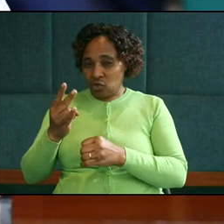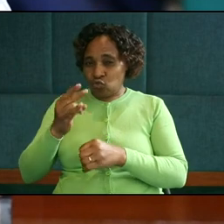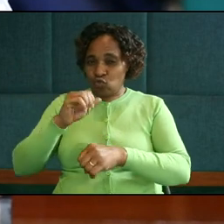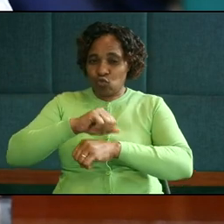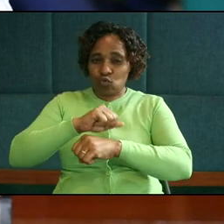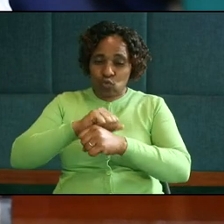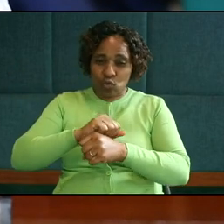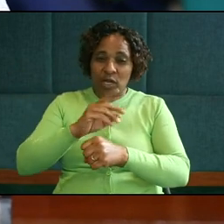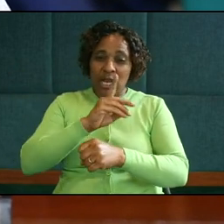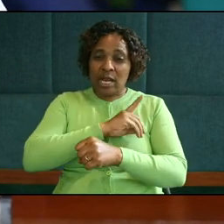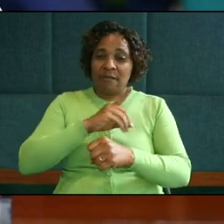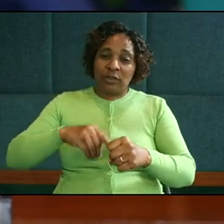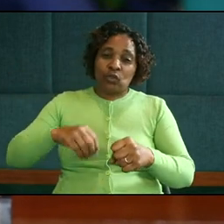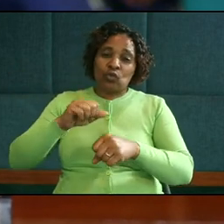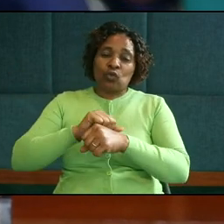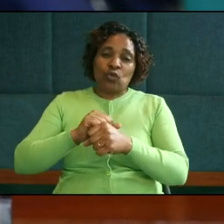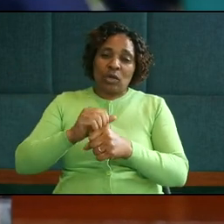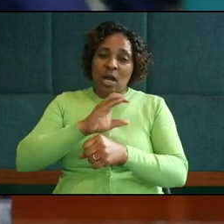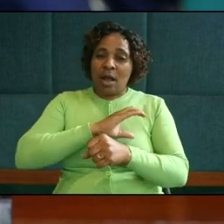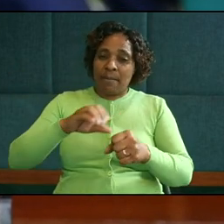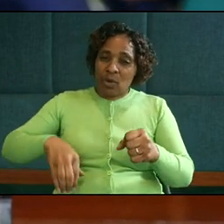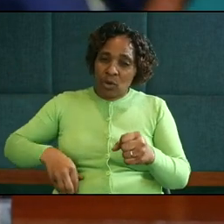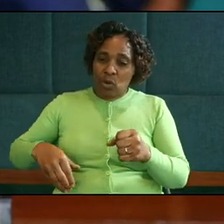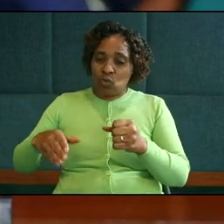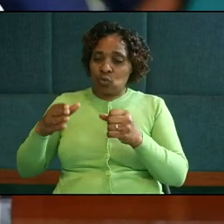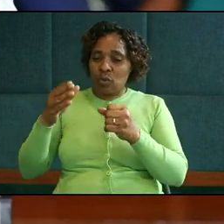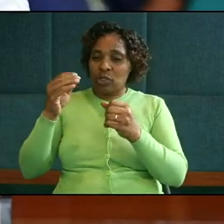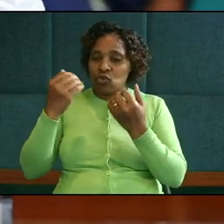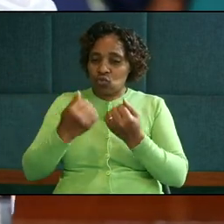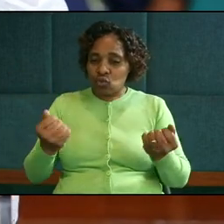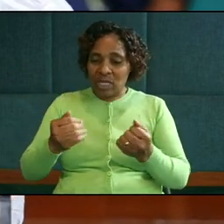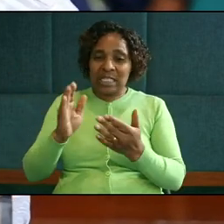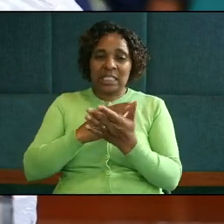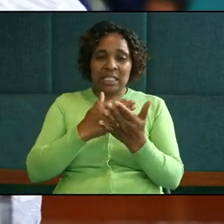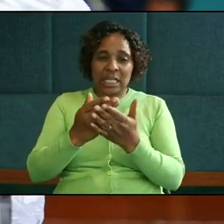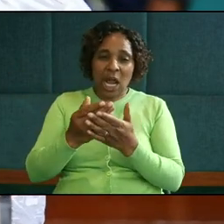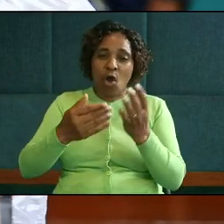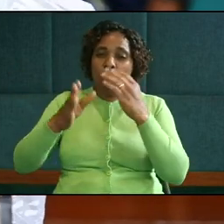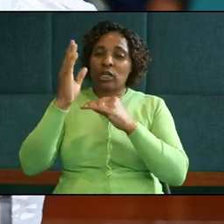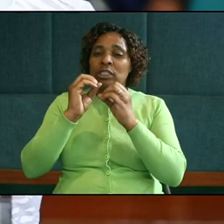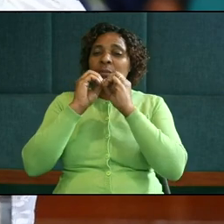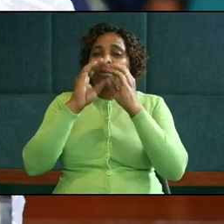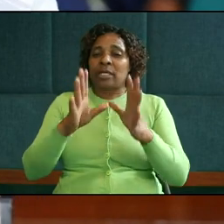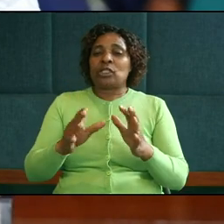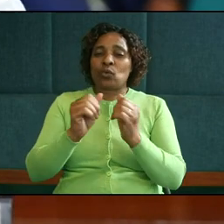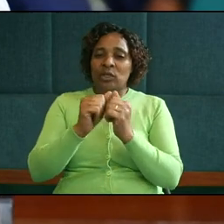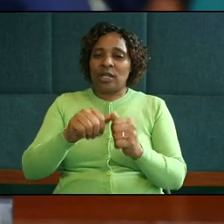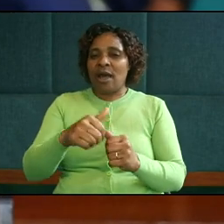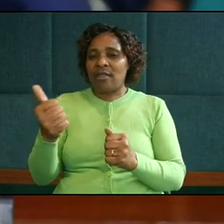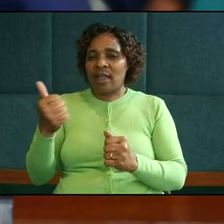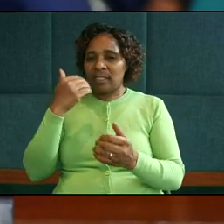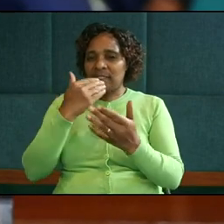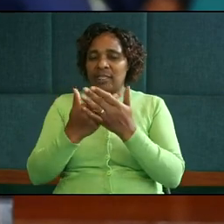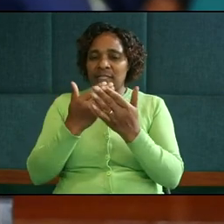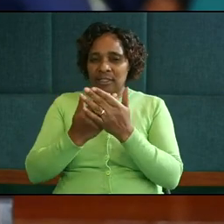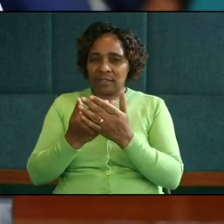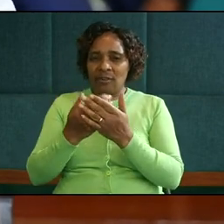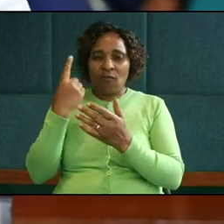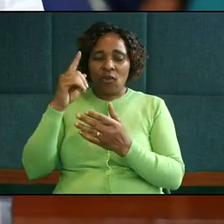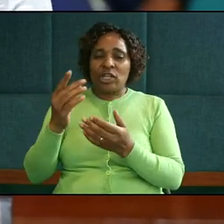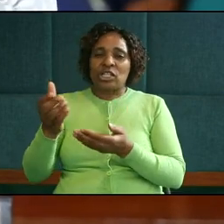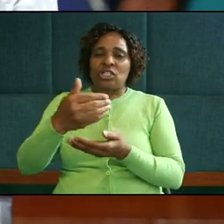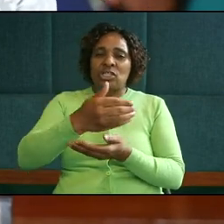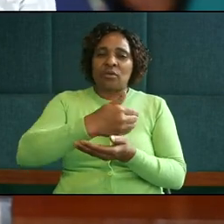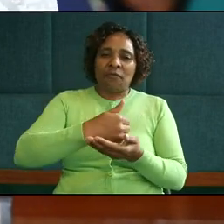of Cameroon, where children will be able to learn about the joy of sharing God's blessings with others. Thank you for your generous offering.